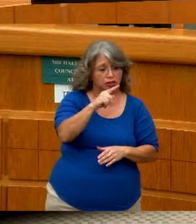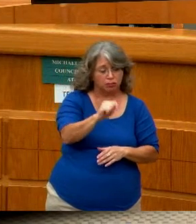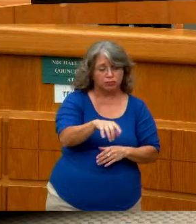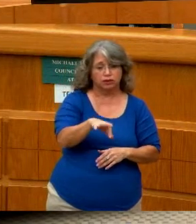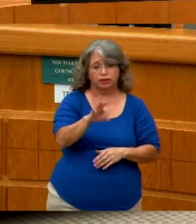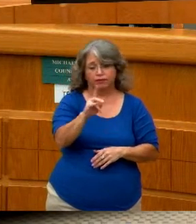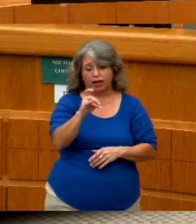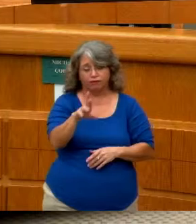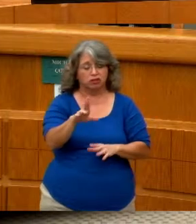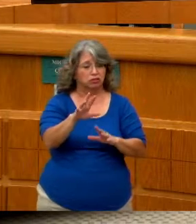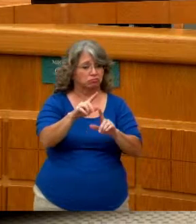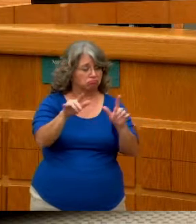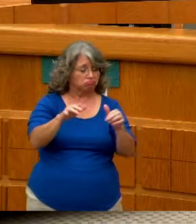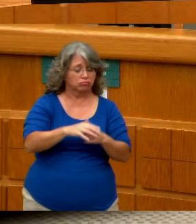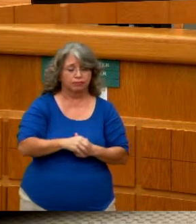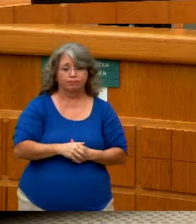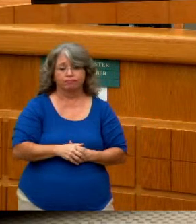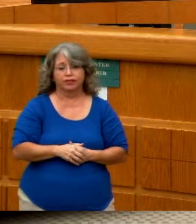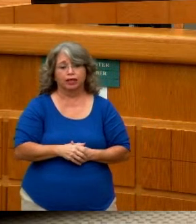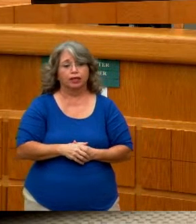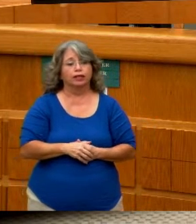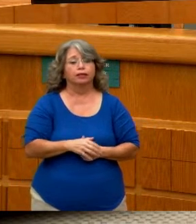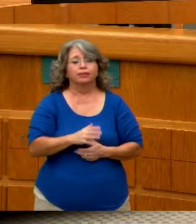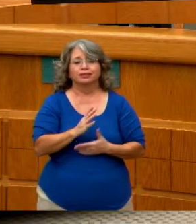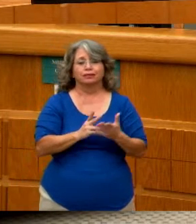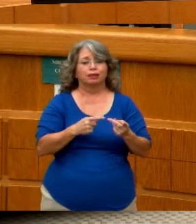I'm not paid by any of those, but they're great companies.